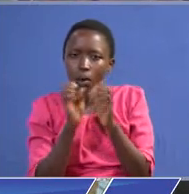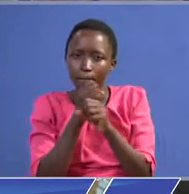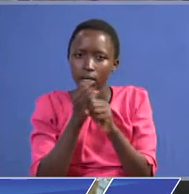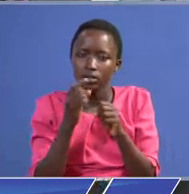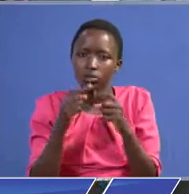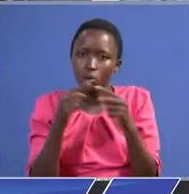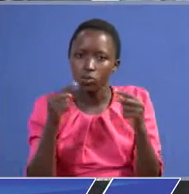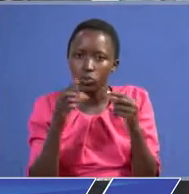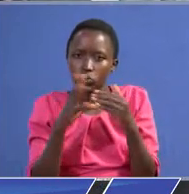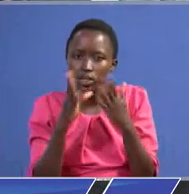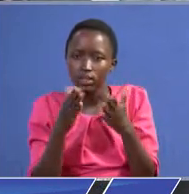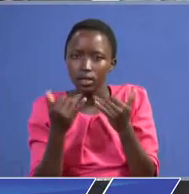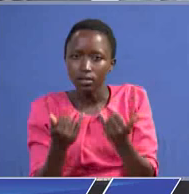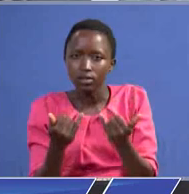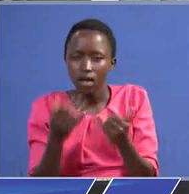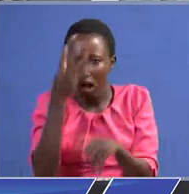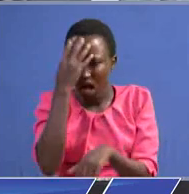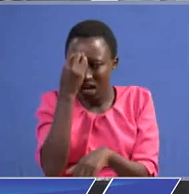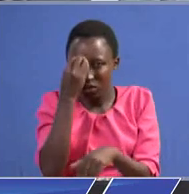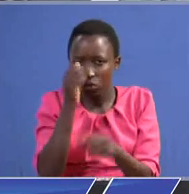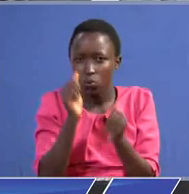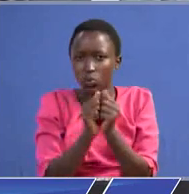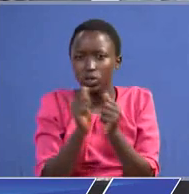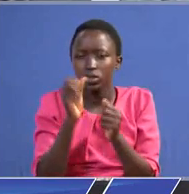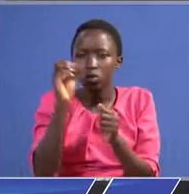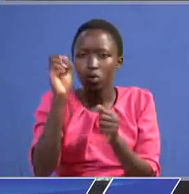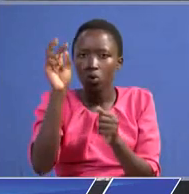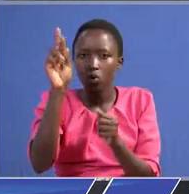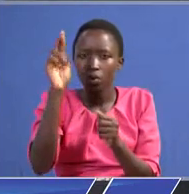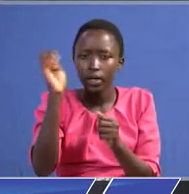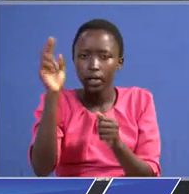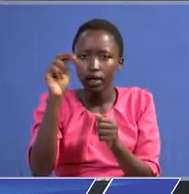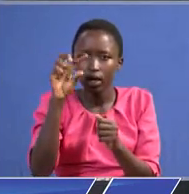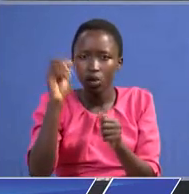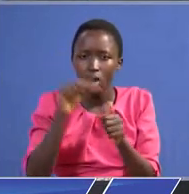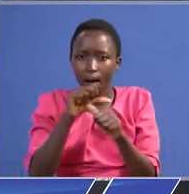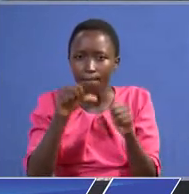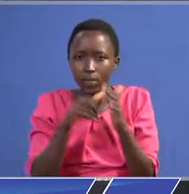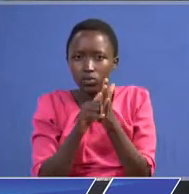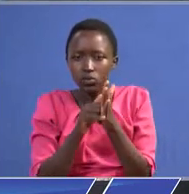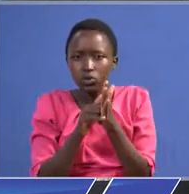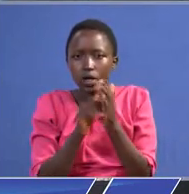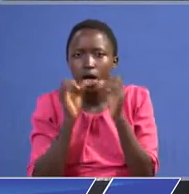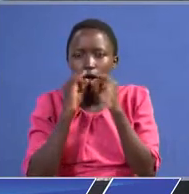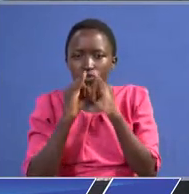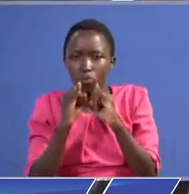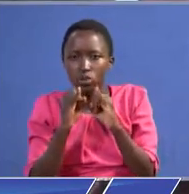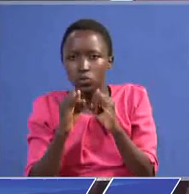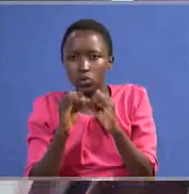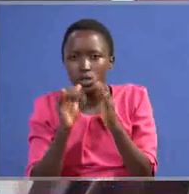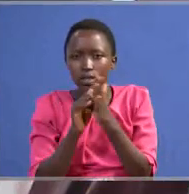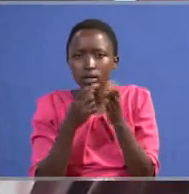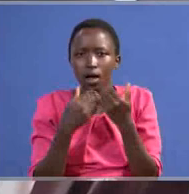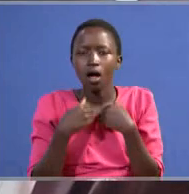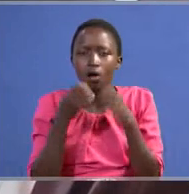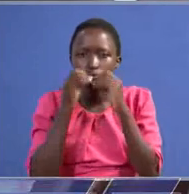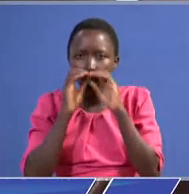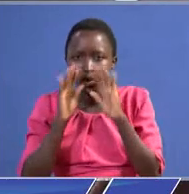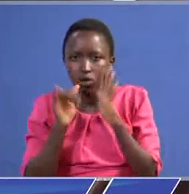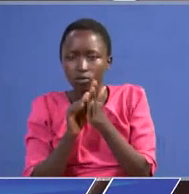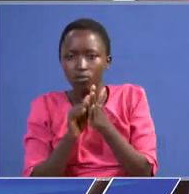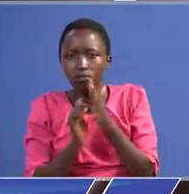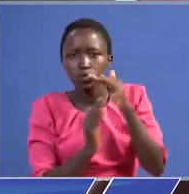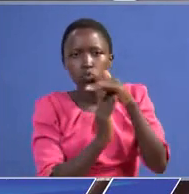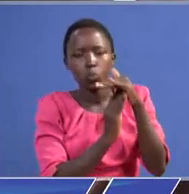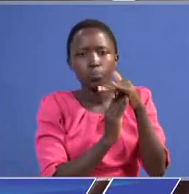the opposition leadership was now angry with Senator James Orengo over the premature leakage of the impeachment, which had the blessings of